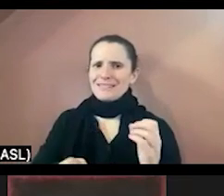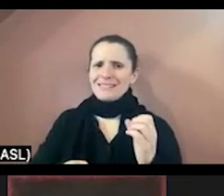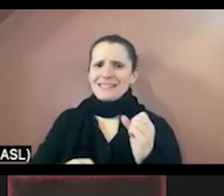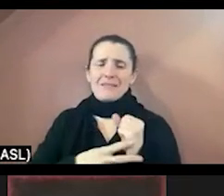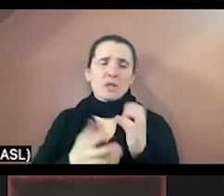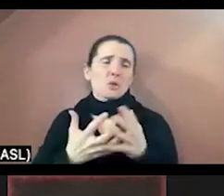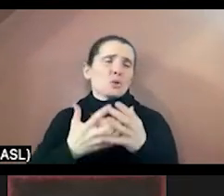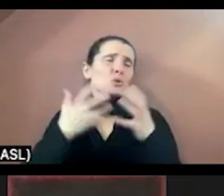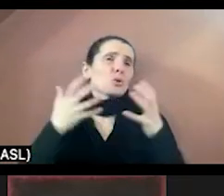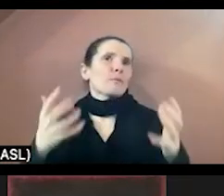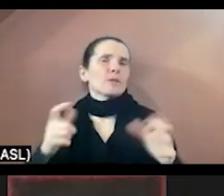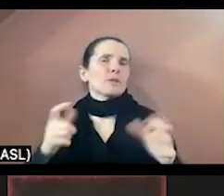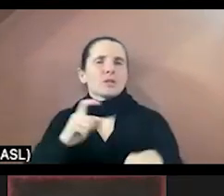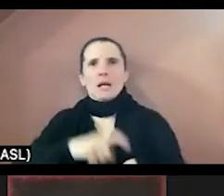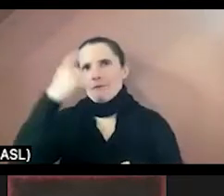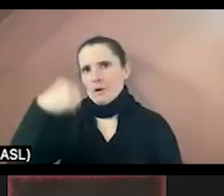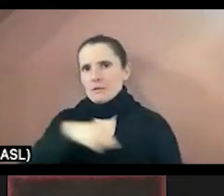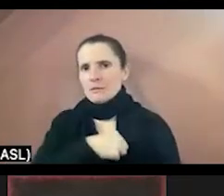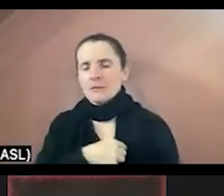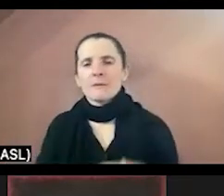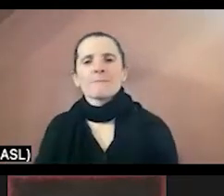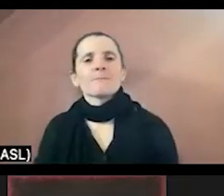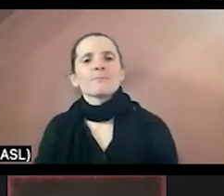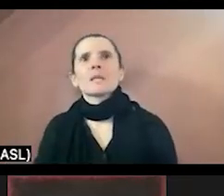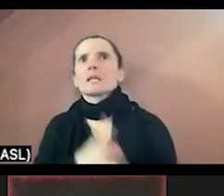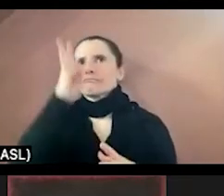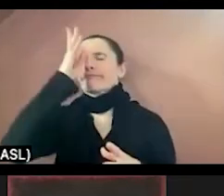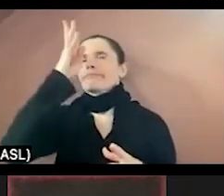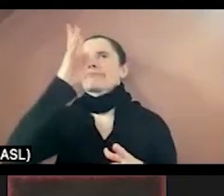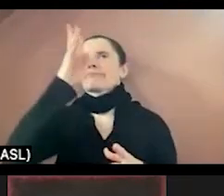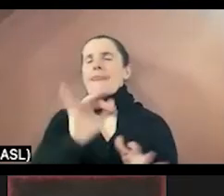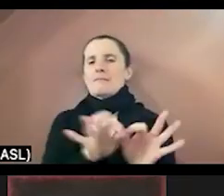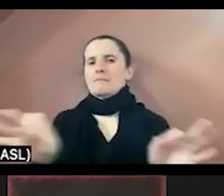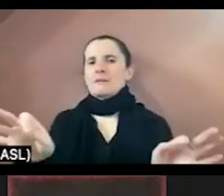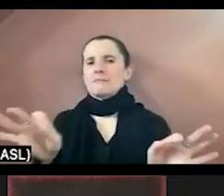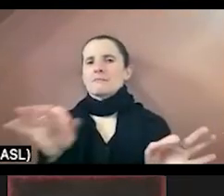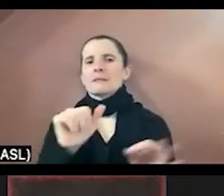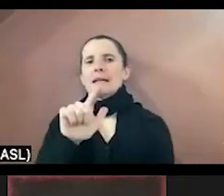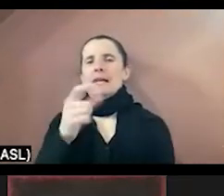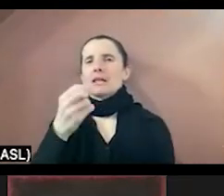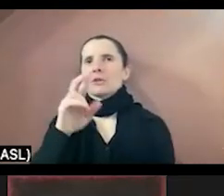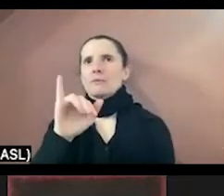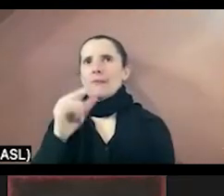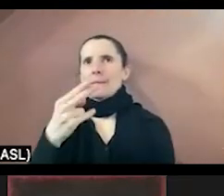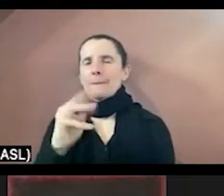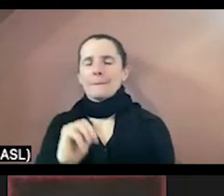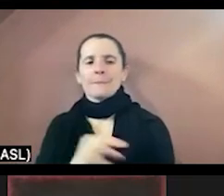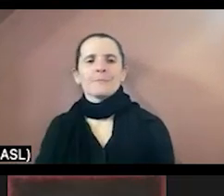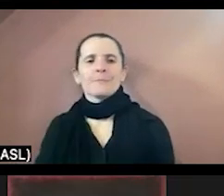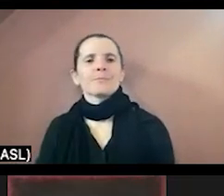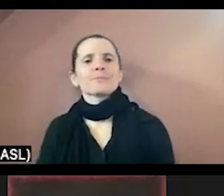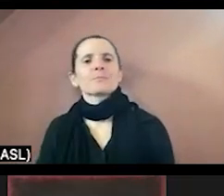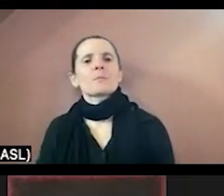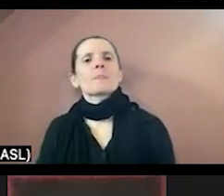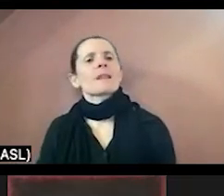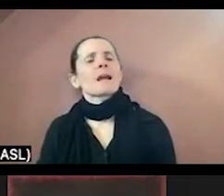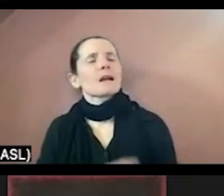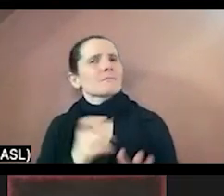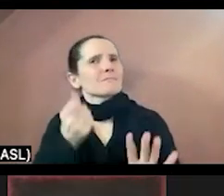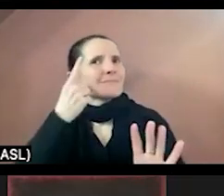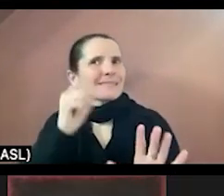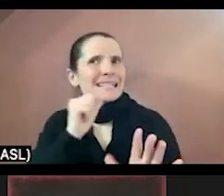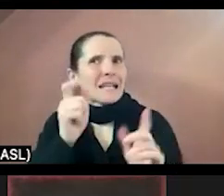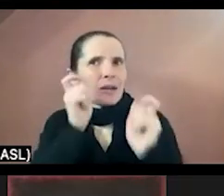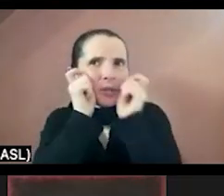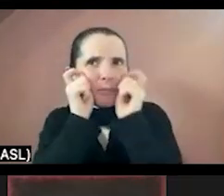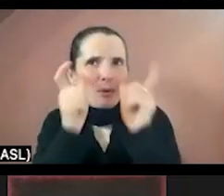so much paper. But in particular, it's no surprise that it's thanks to a blind person that we have this algorithm and